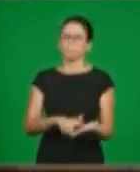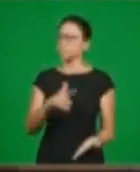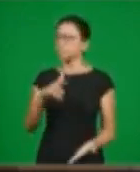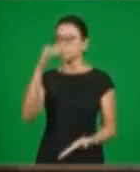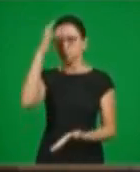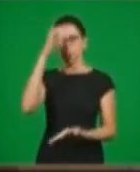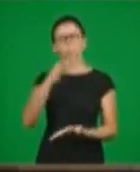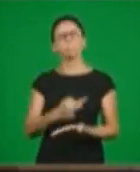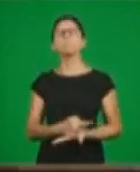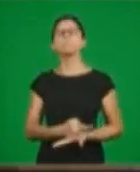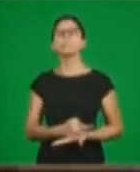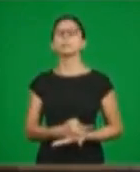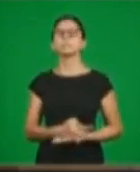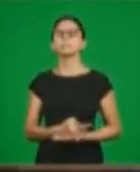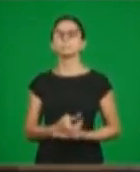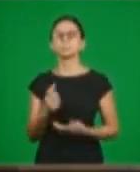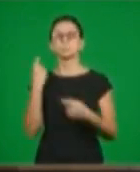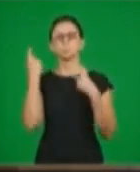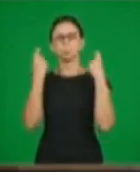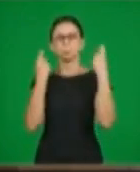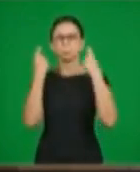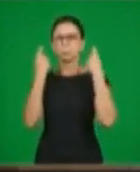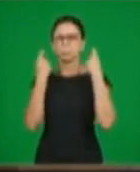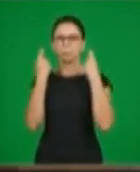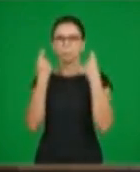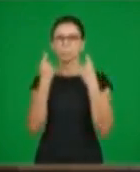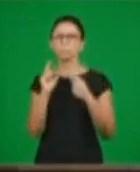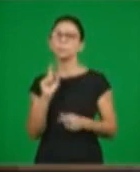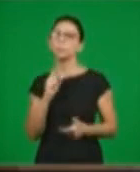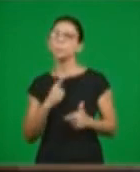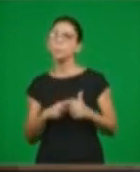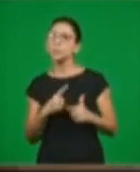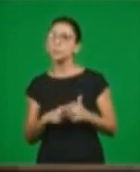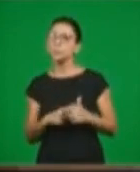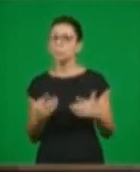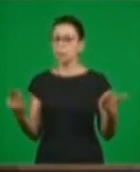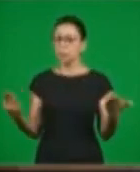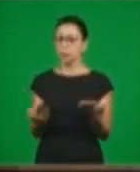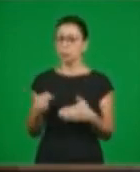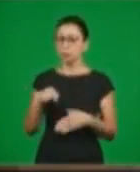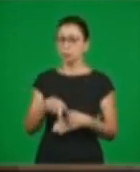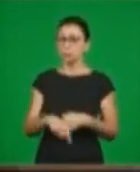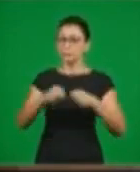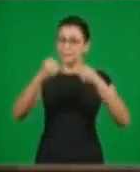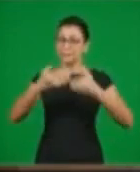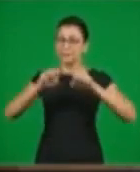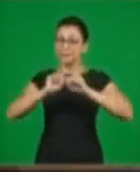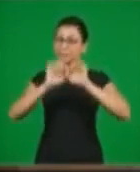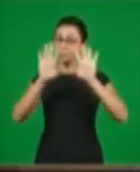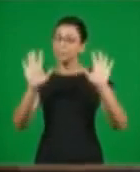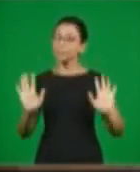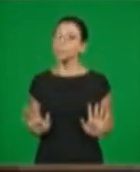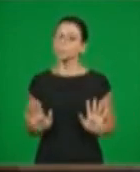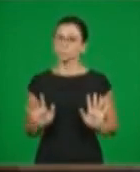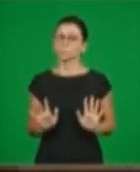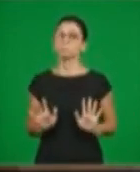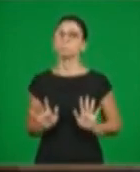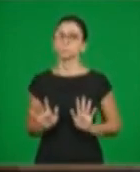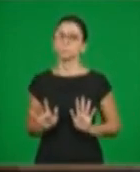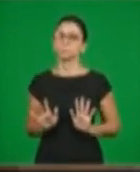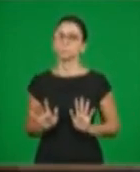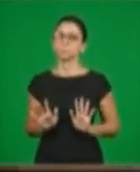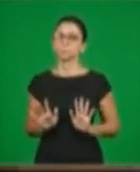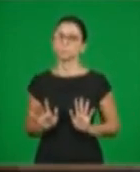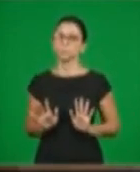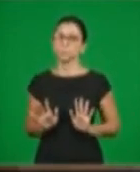Revelation and everything. But they don't have a compromise with the church. And at this moment here, it's a moment of